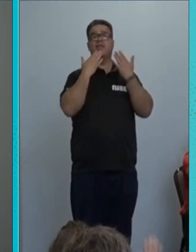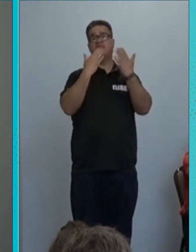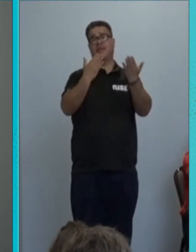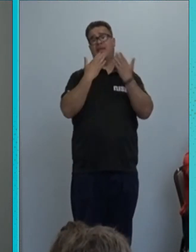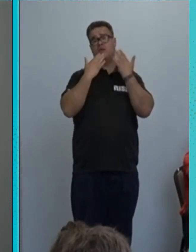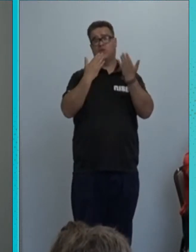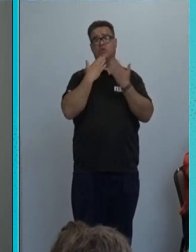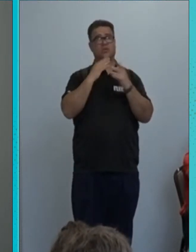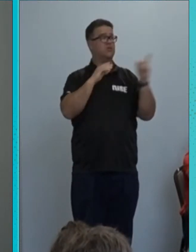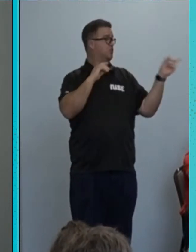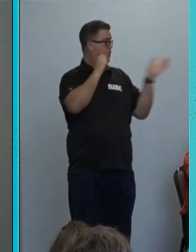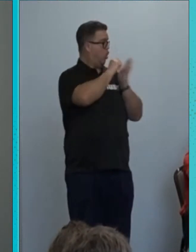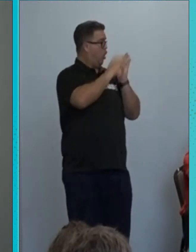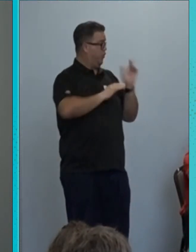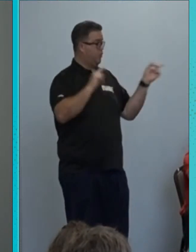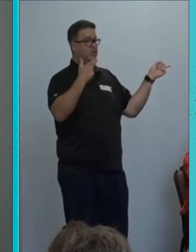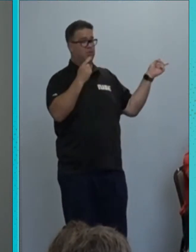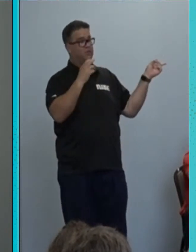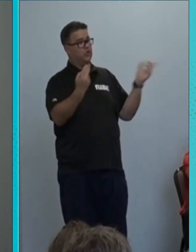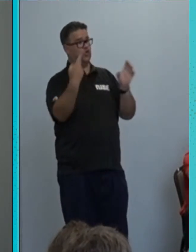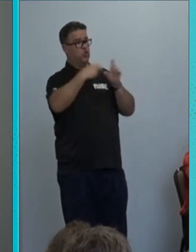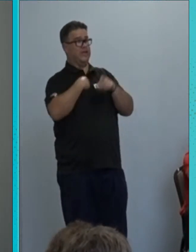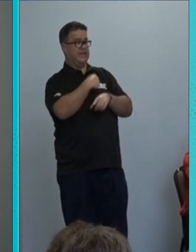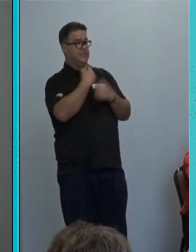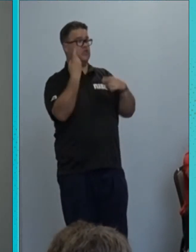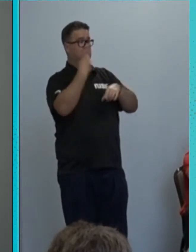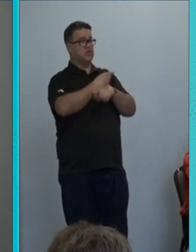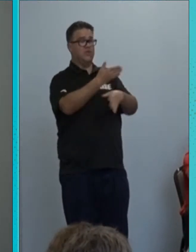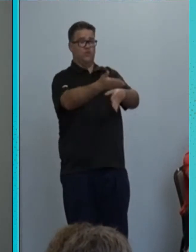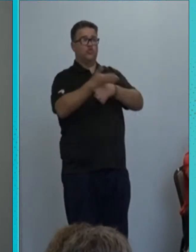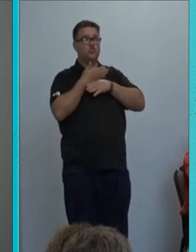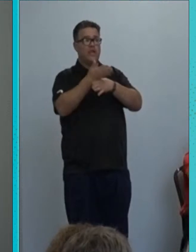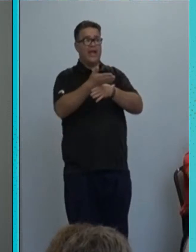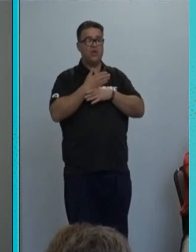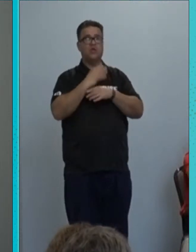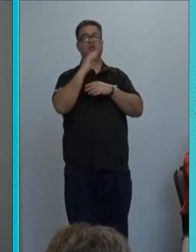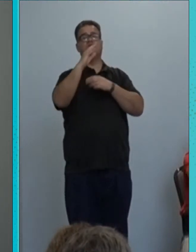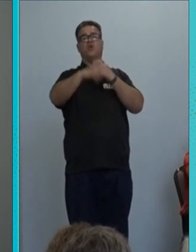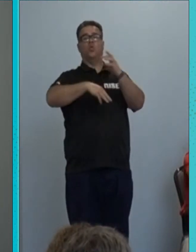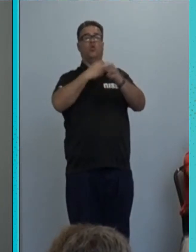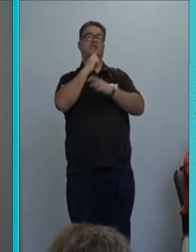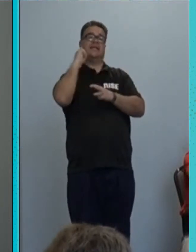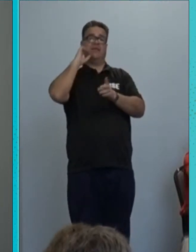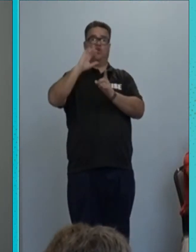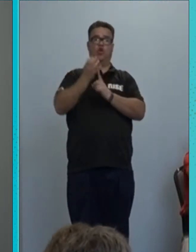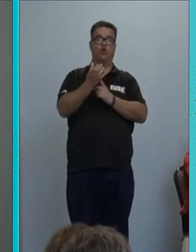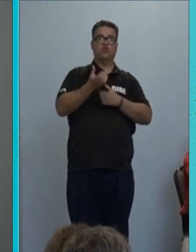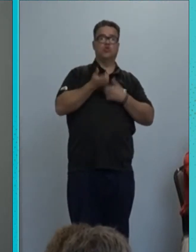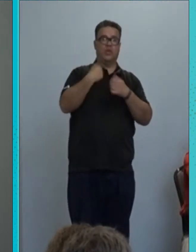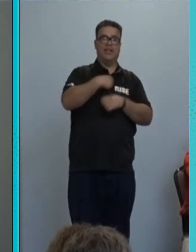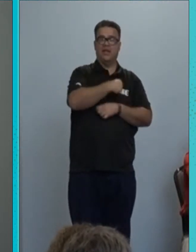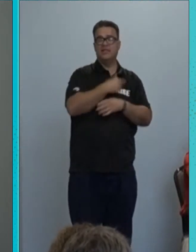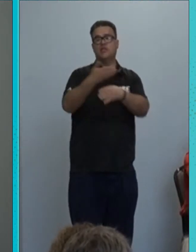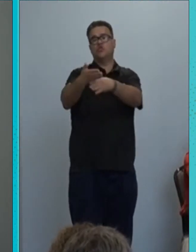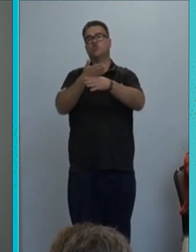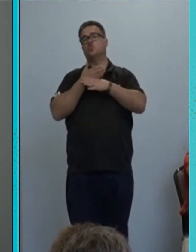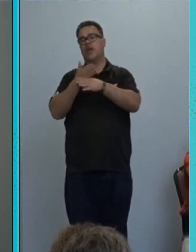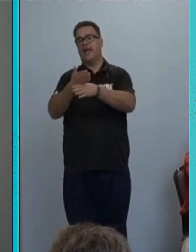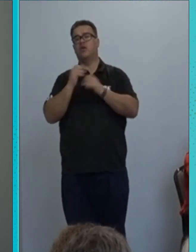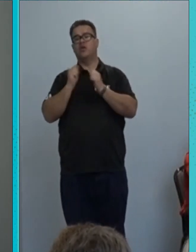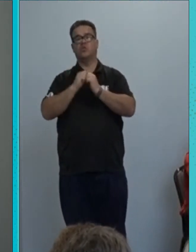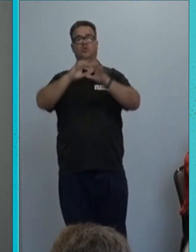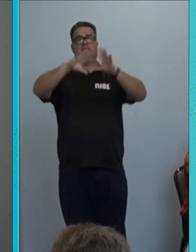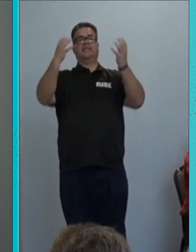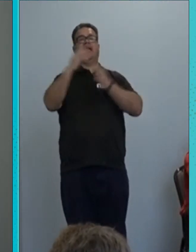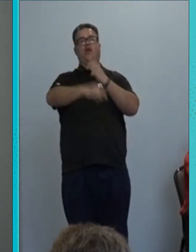you, Thomas Fuller, for joining us today, for sharing the world of deaf culture with us, and for sharing with the